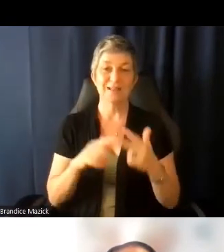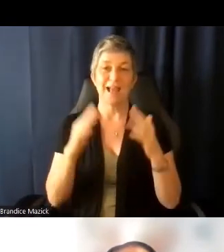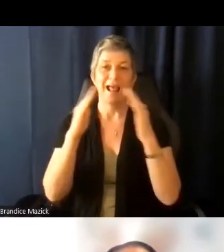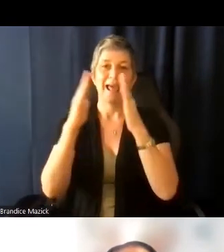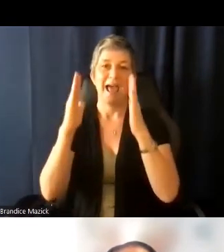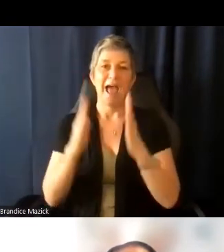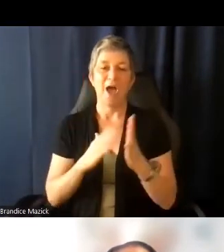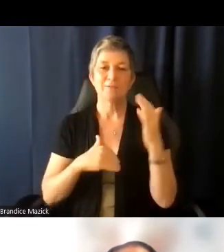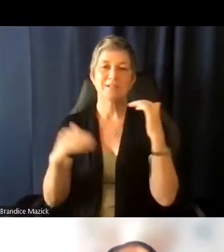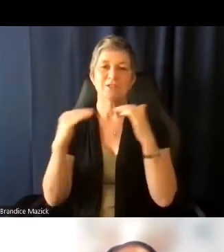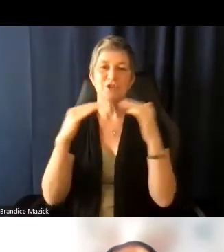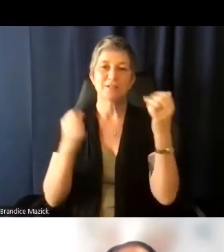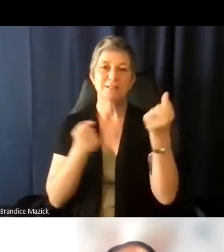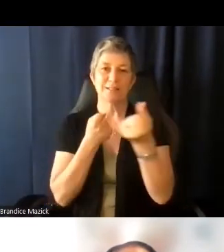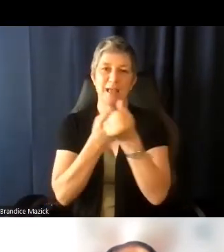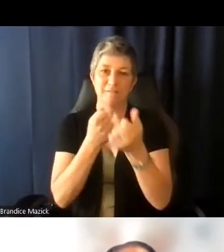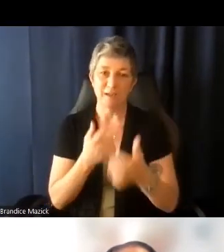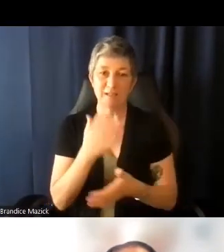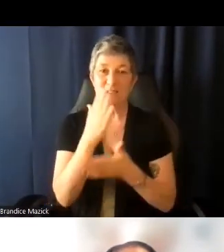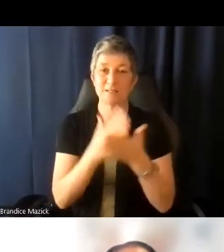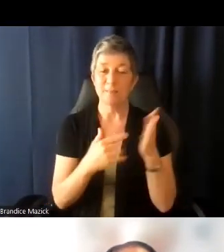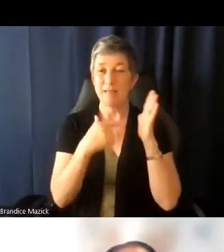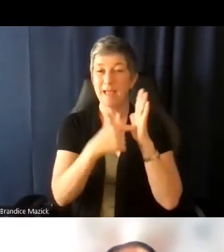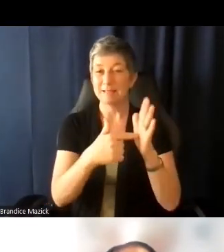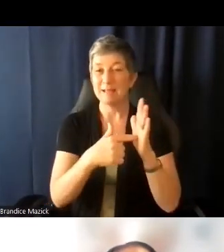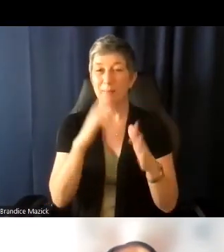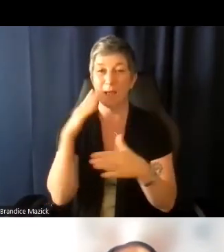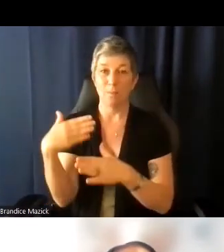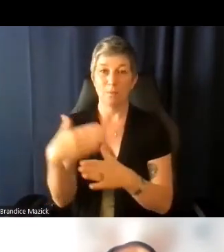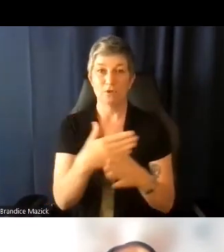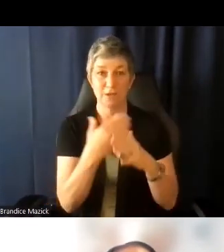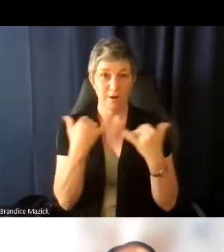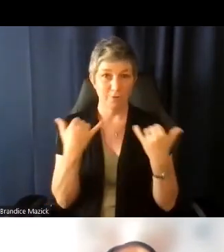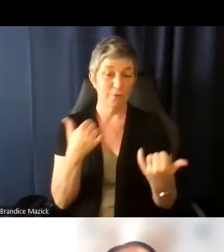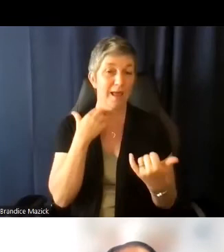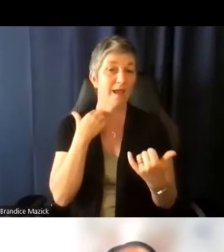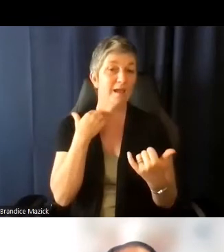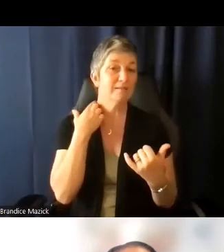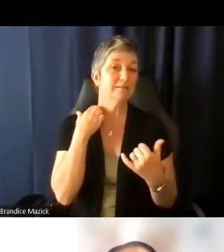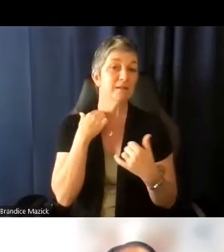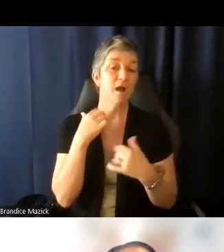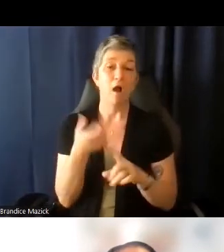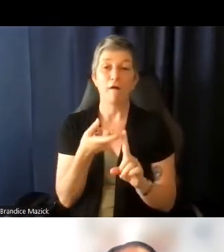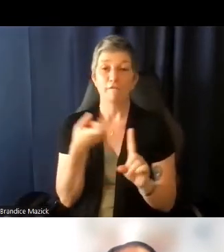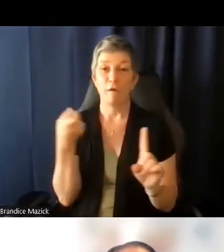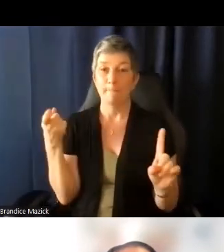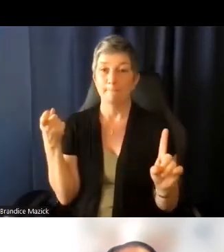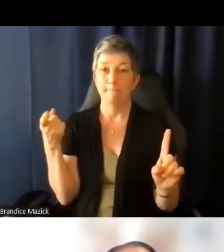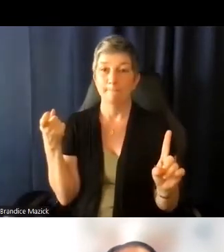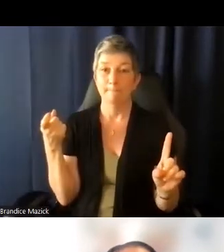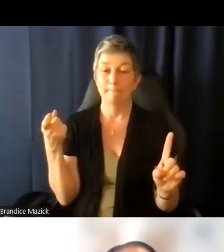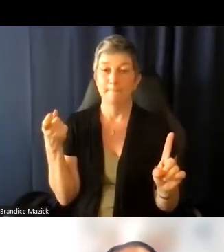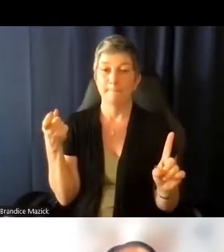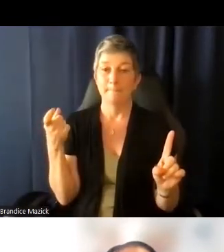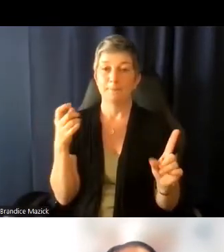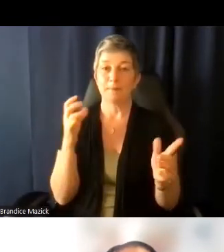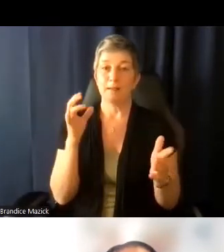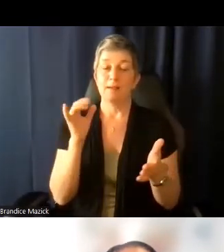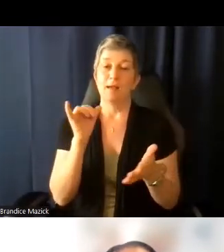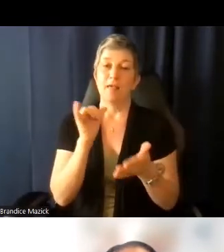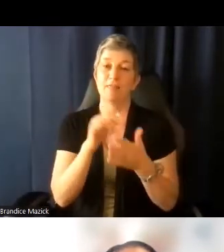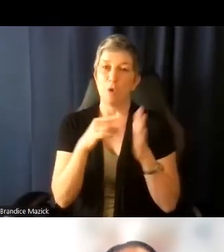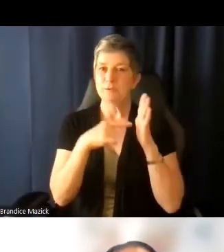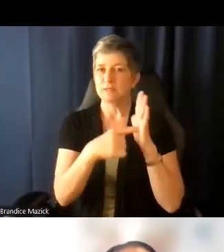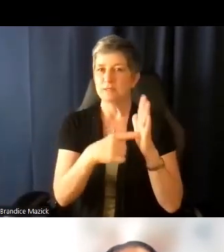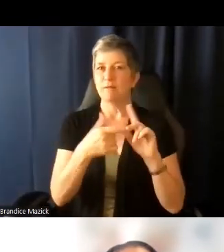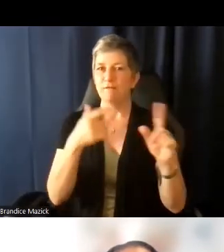justice advocates. And so some of the examples that I'm going to share today are taken from those examples from folks that